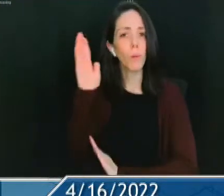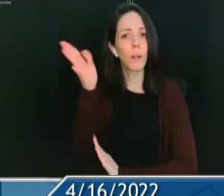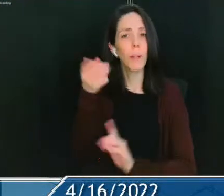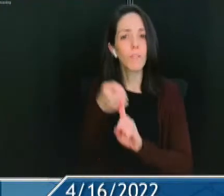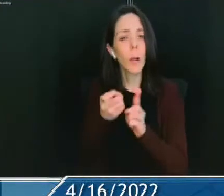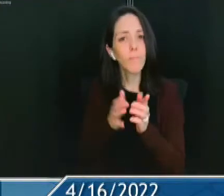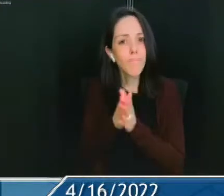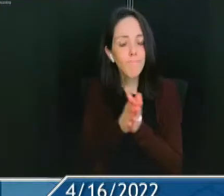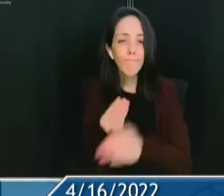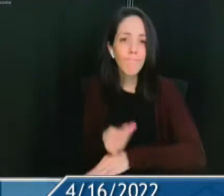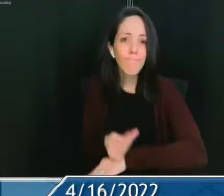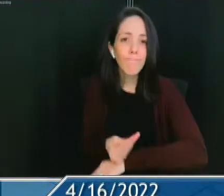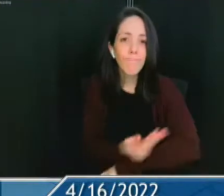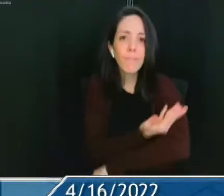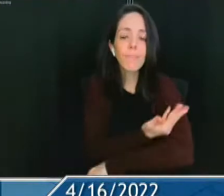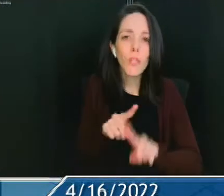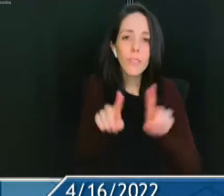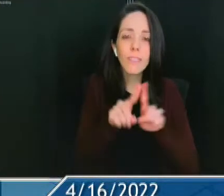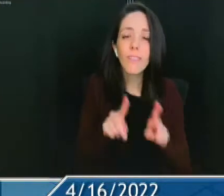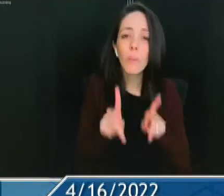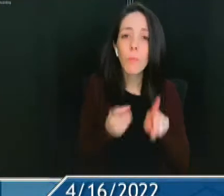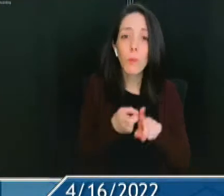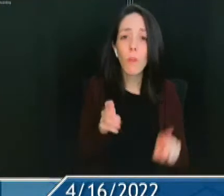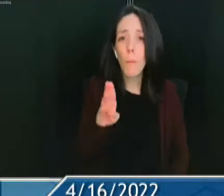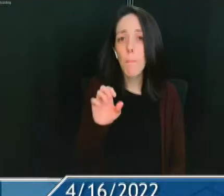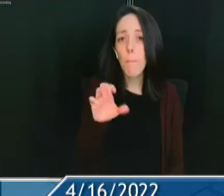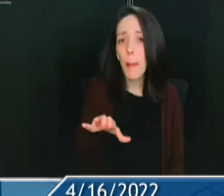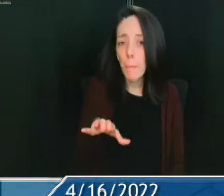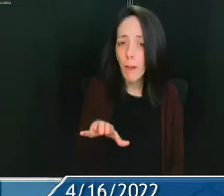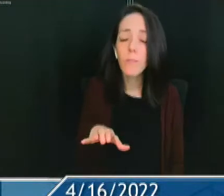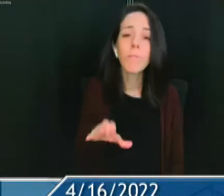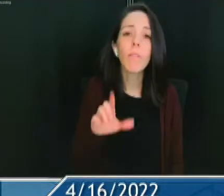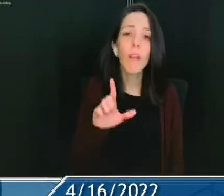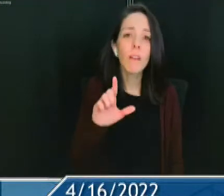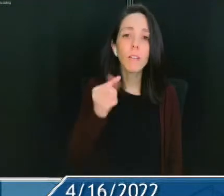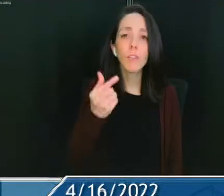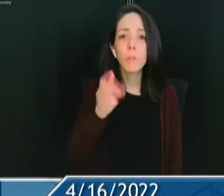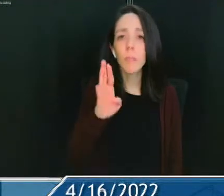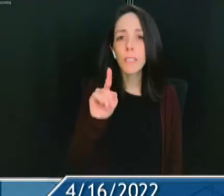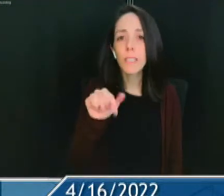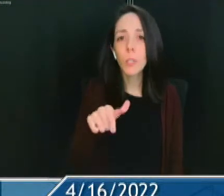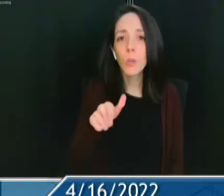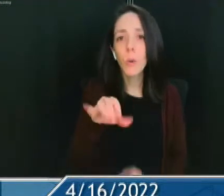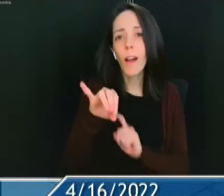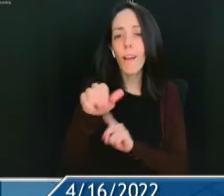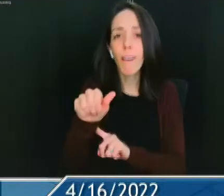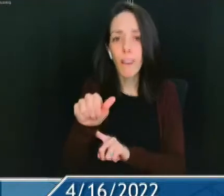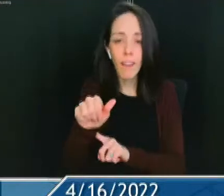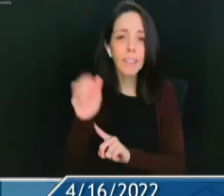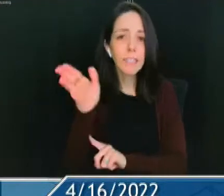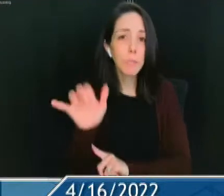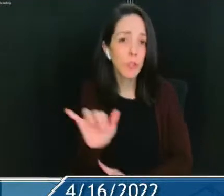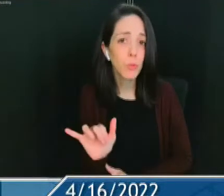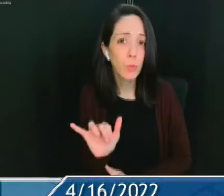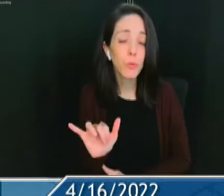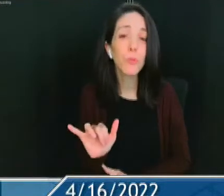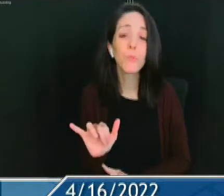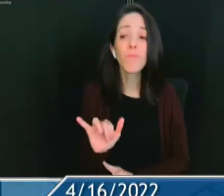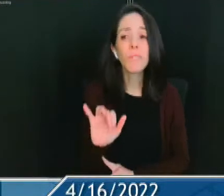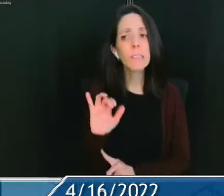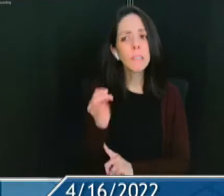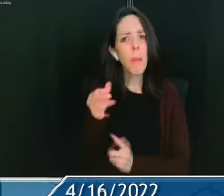and LGBTQIA+ speakers. $61,000 may not be a lot of money to the Civic Life Bureau budget, but it means